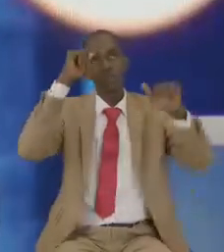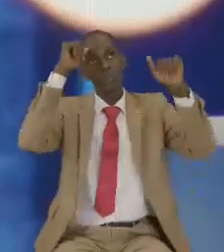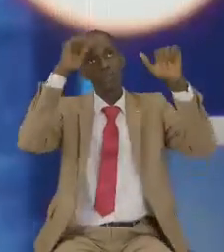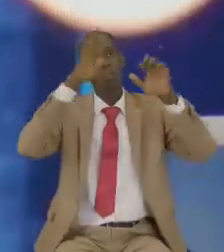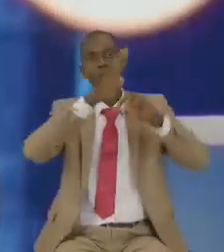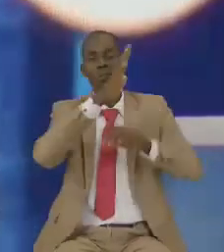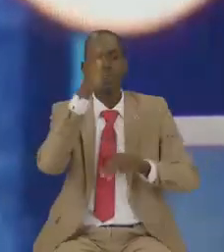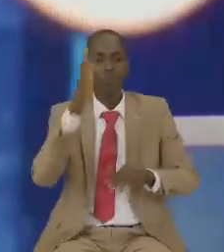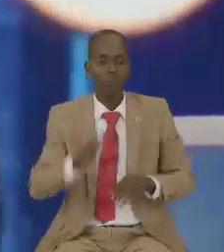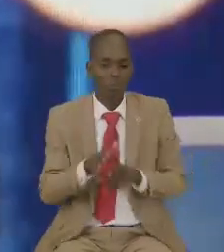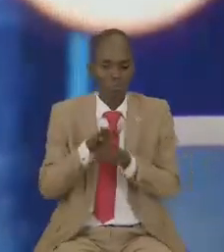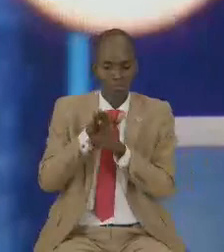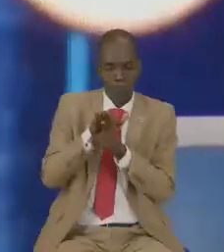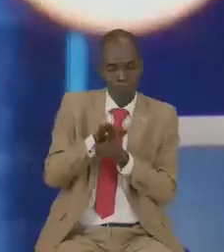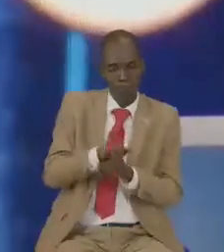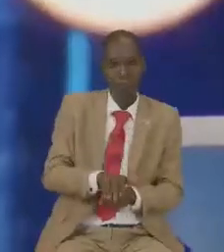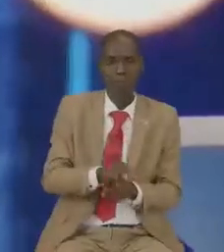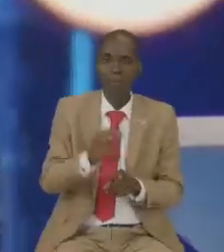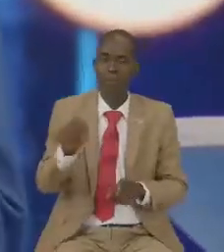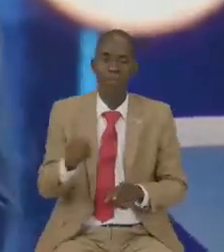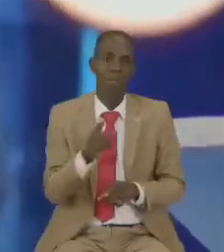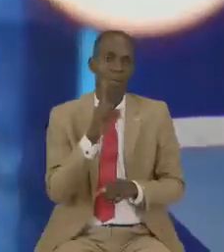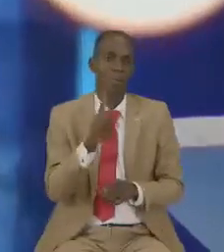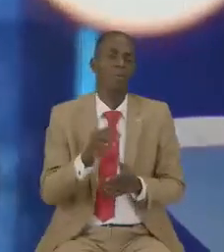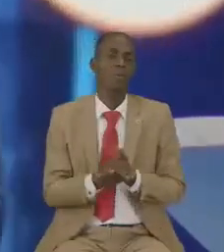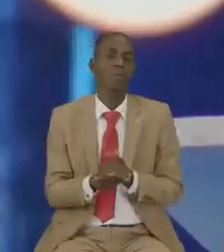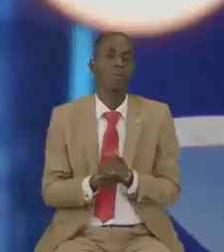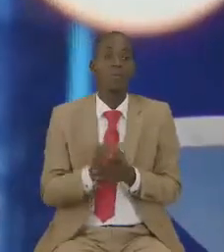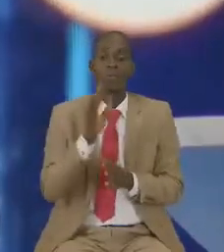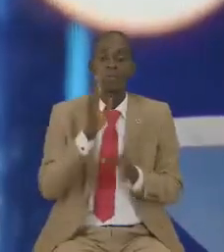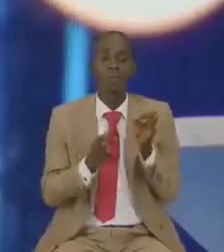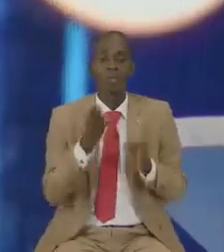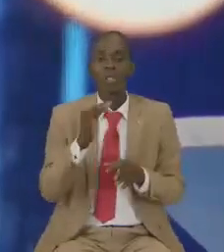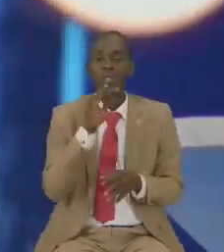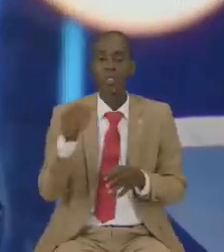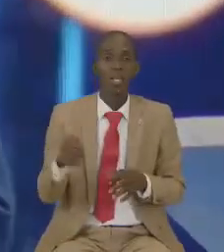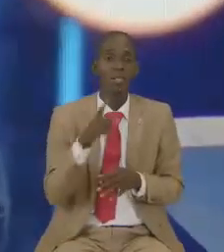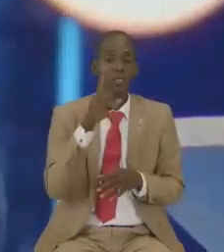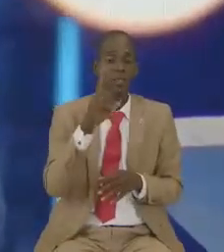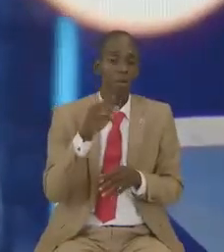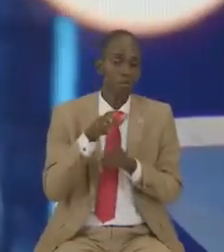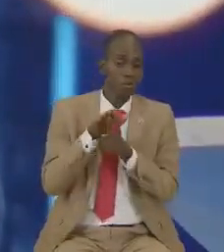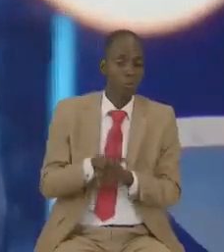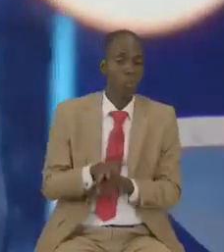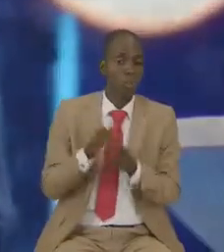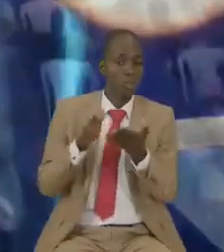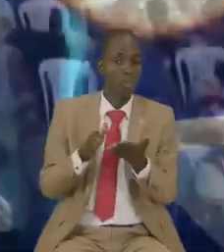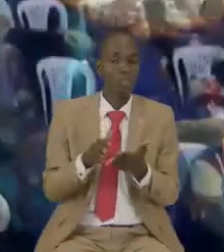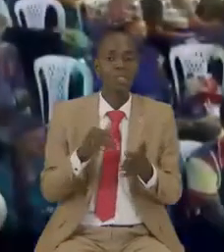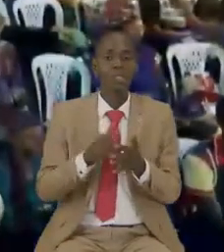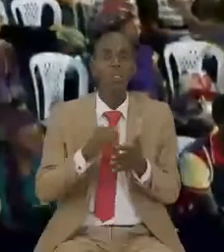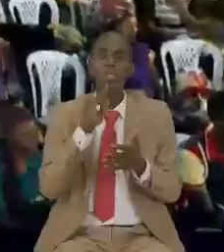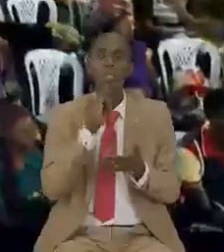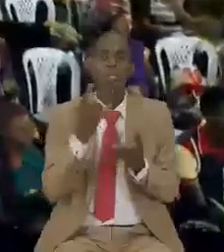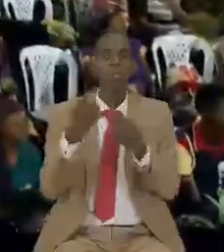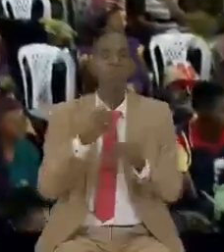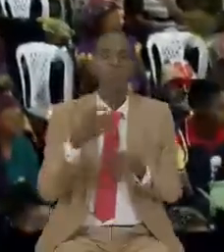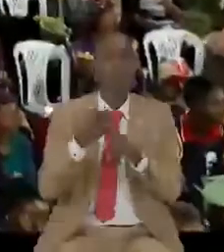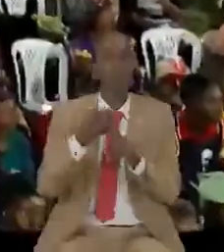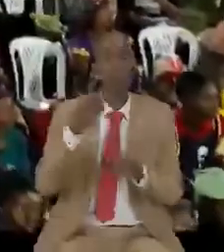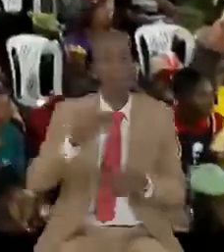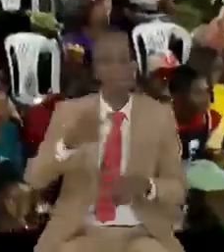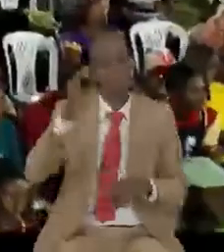never oppresses anyone. If there's any oppression there, it's coming from the devil.